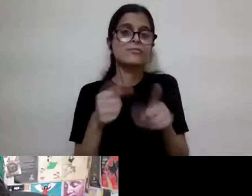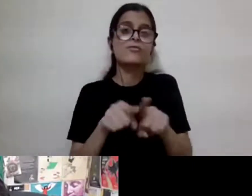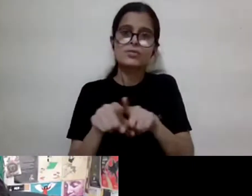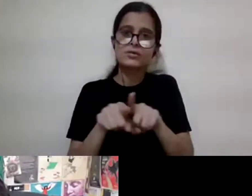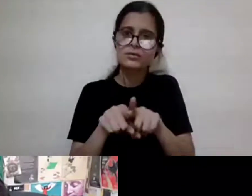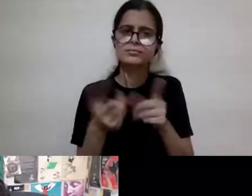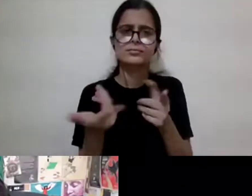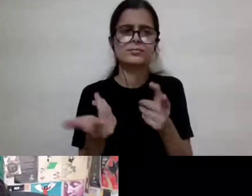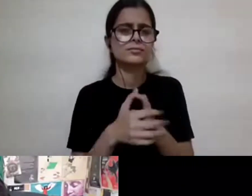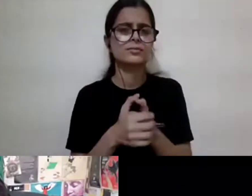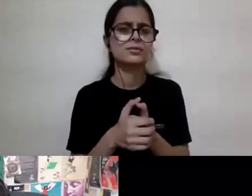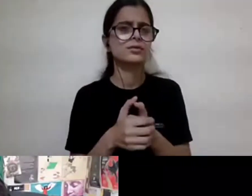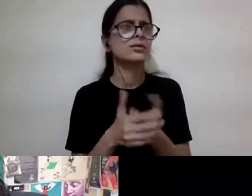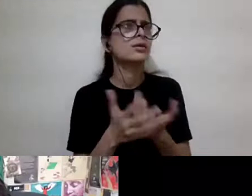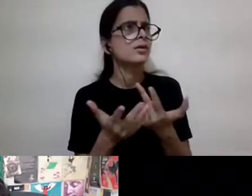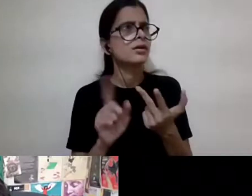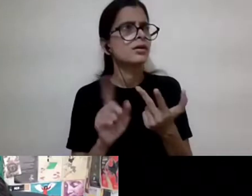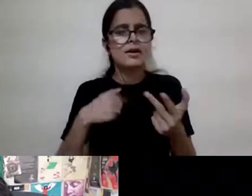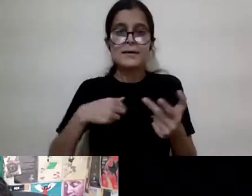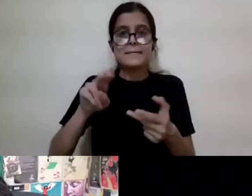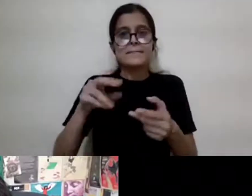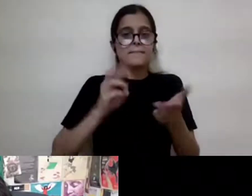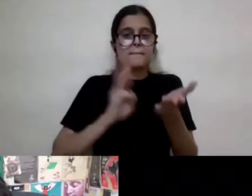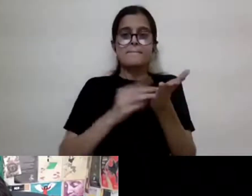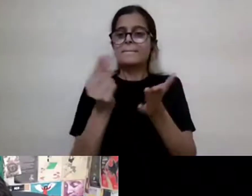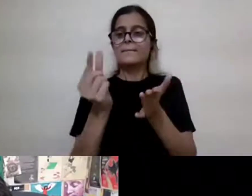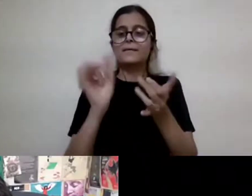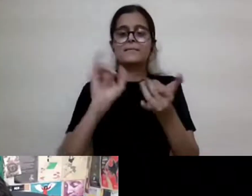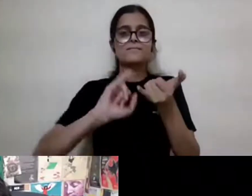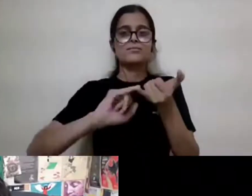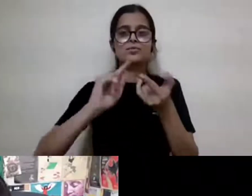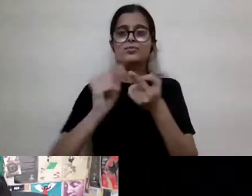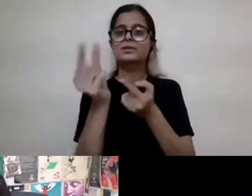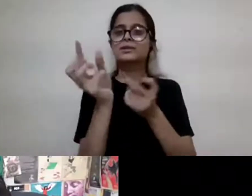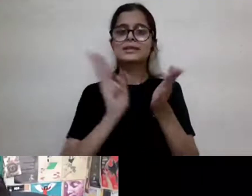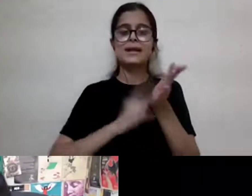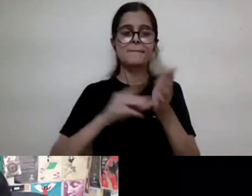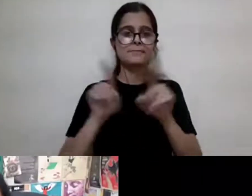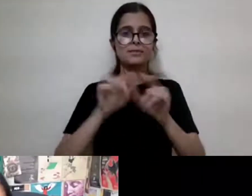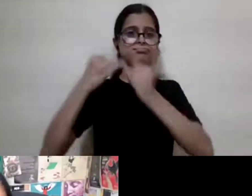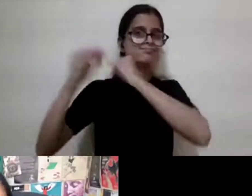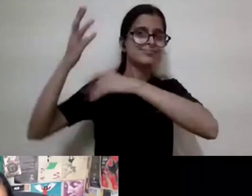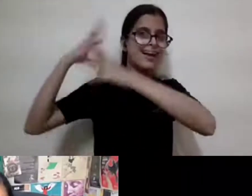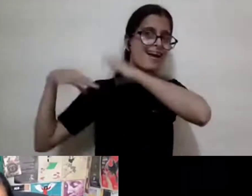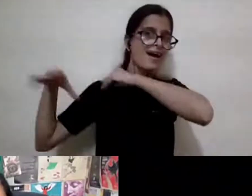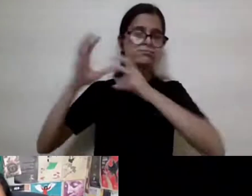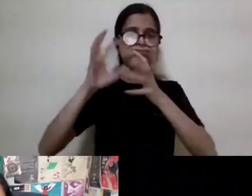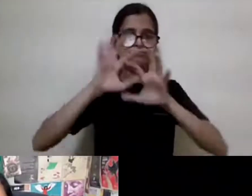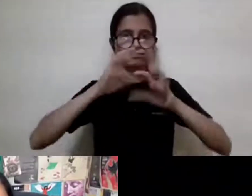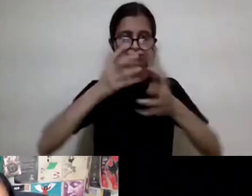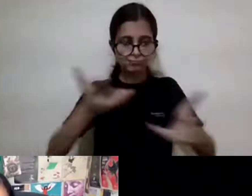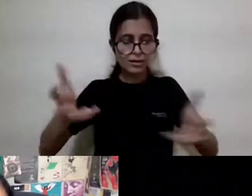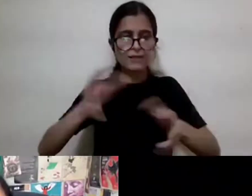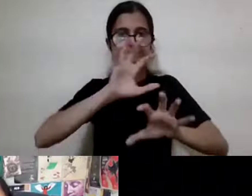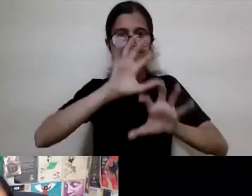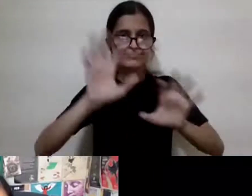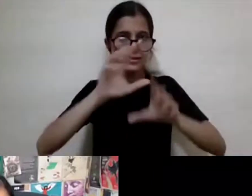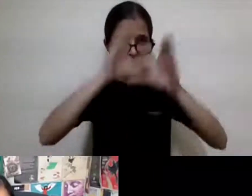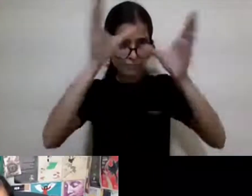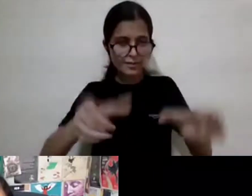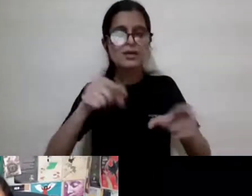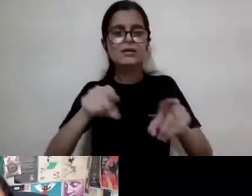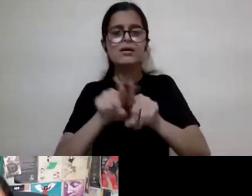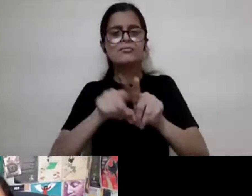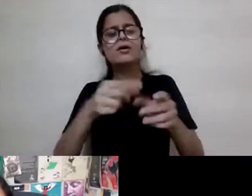that, I mean, a museum can be it inclusive for everyone, and a person who is